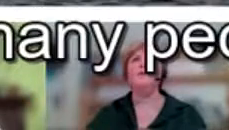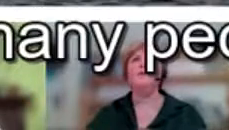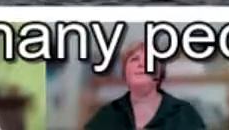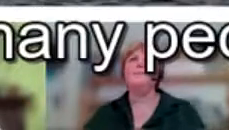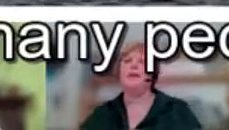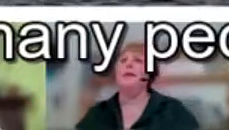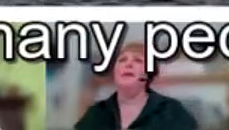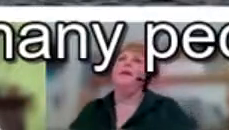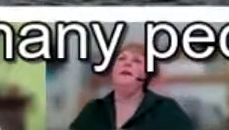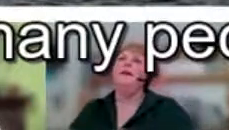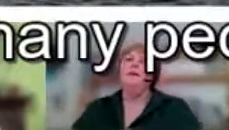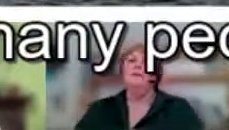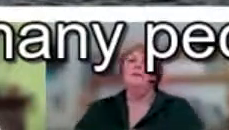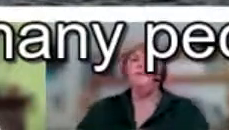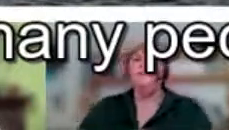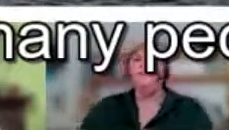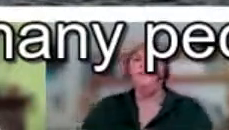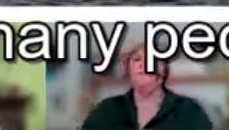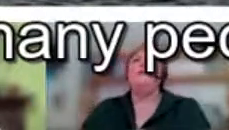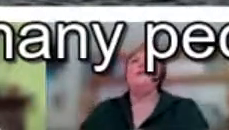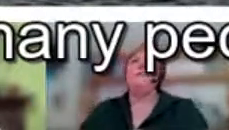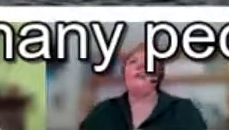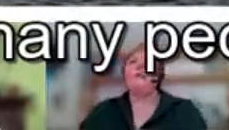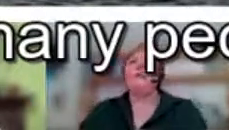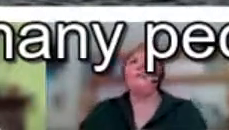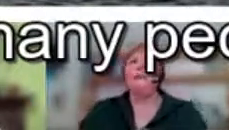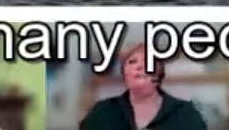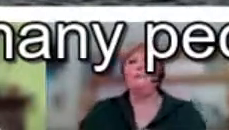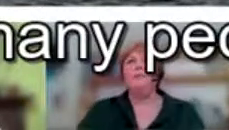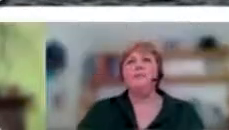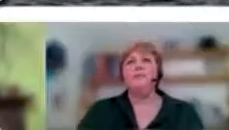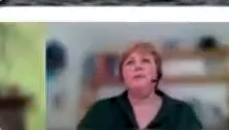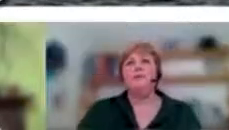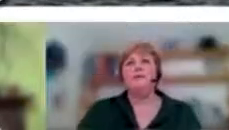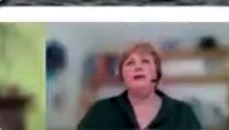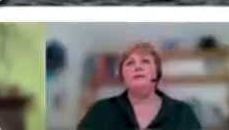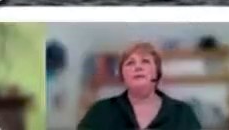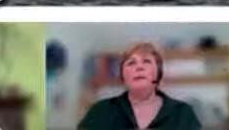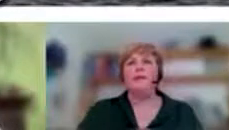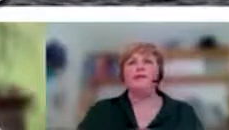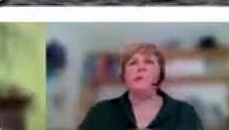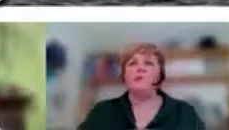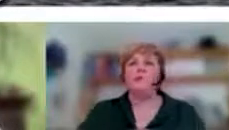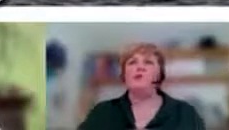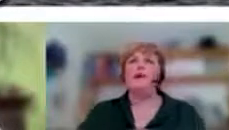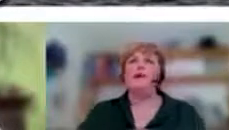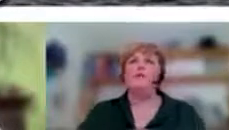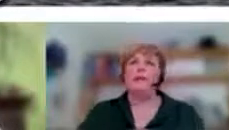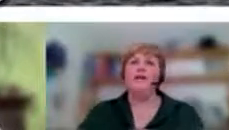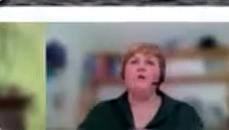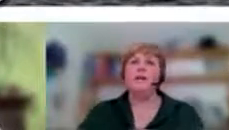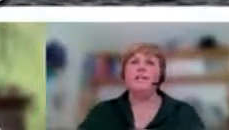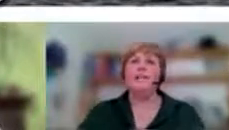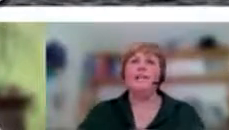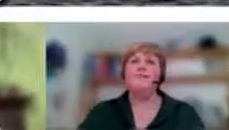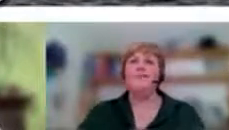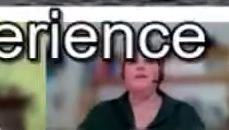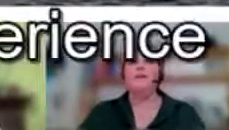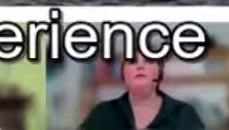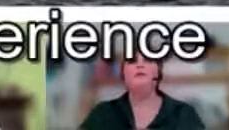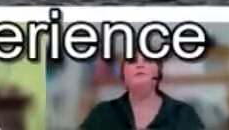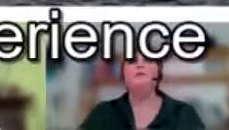Thanks, John. So we fully understand that many people have concerns about the effect the project will have on air